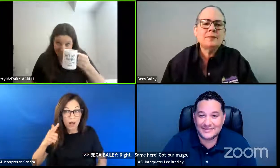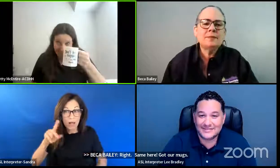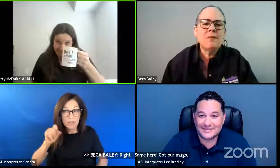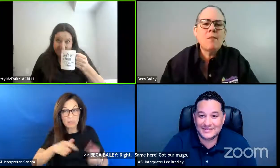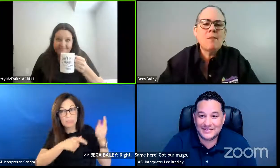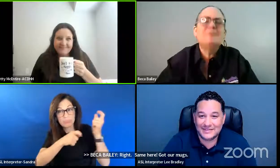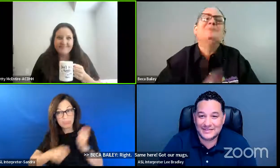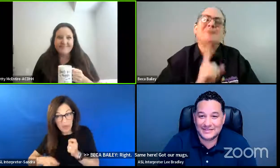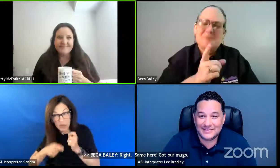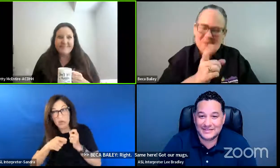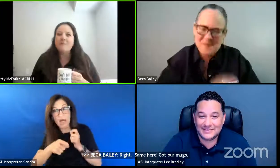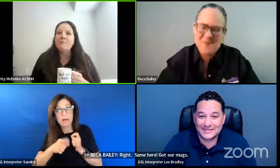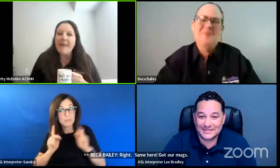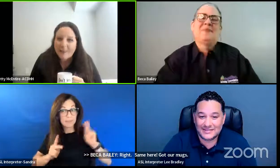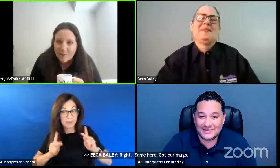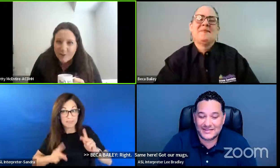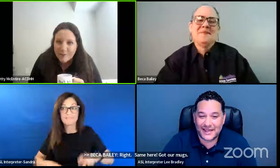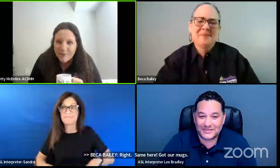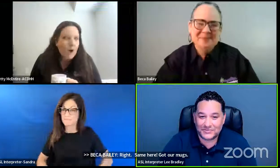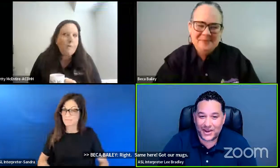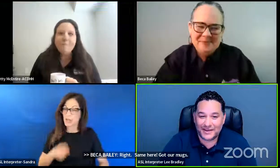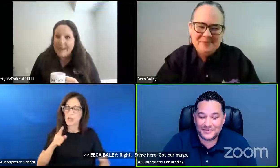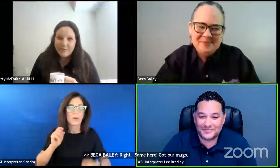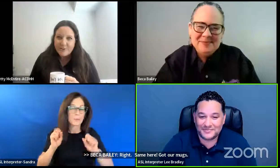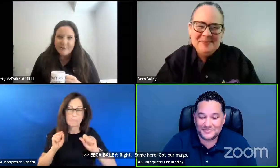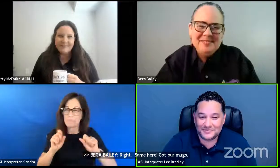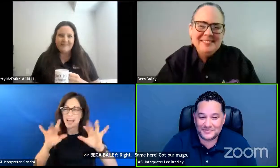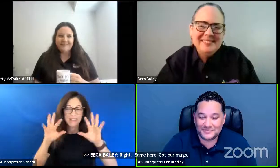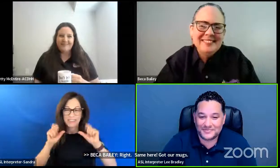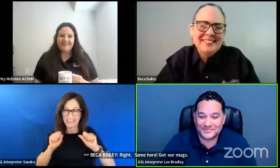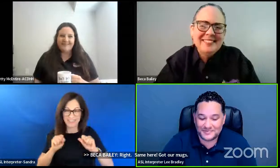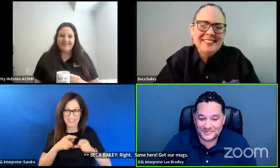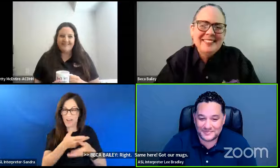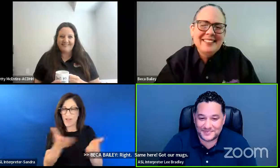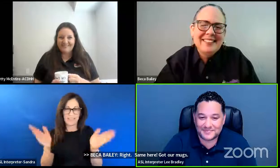folks. Because you're magical. That's you're right. all magical.